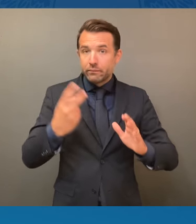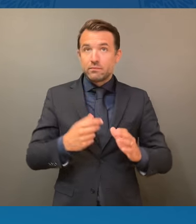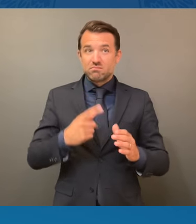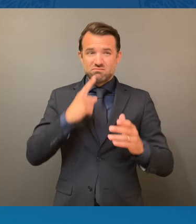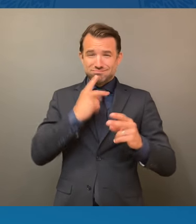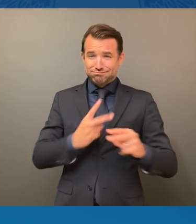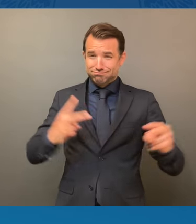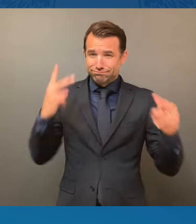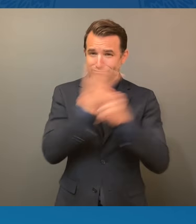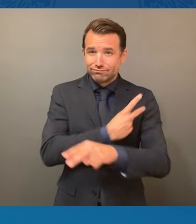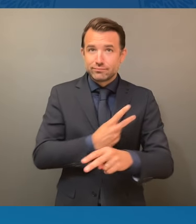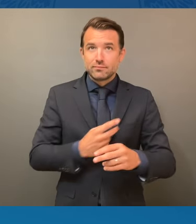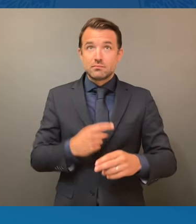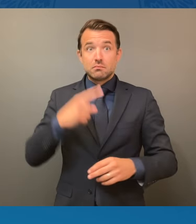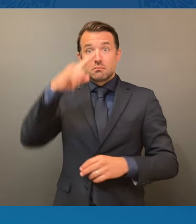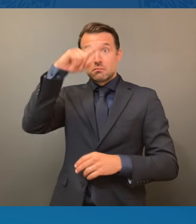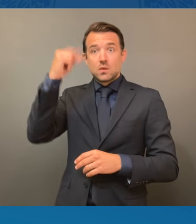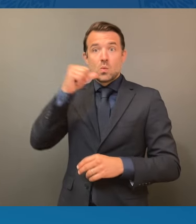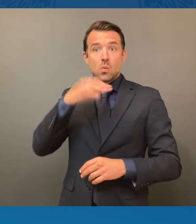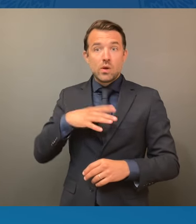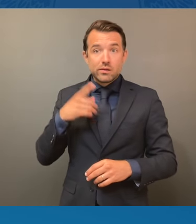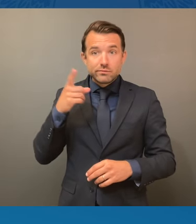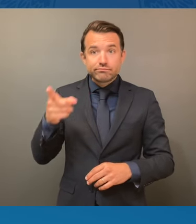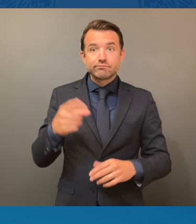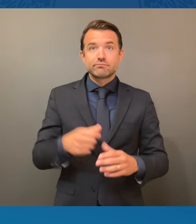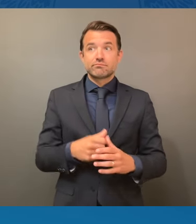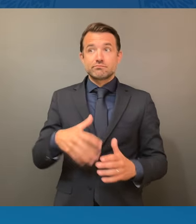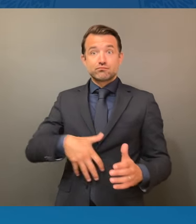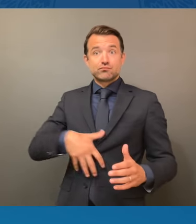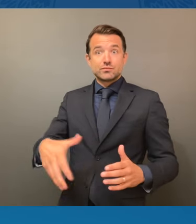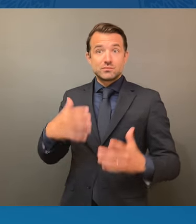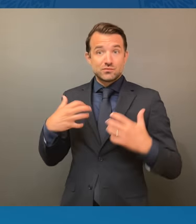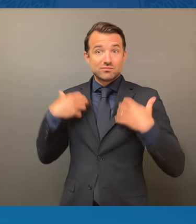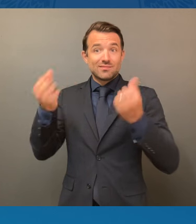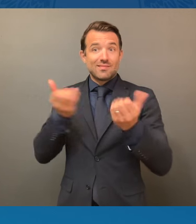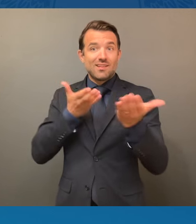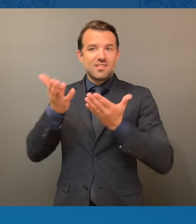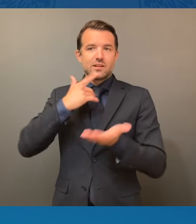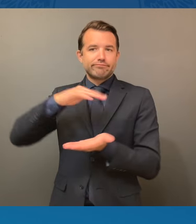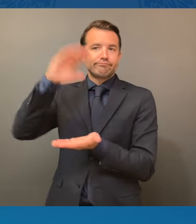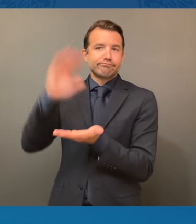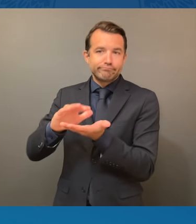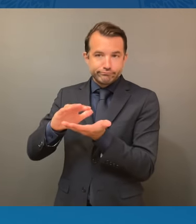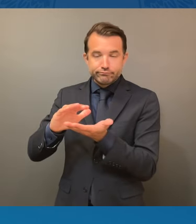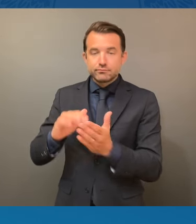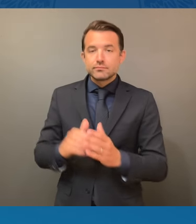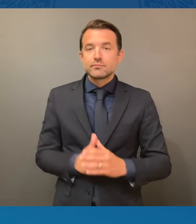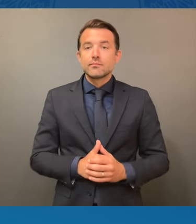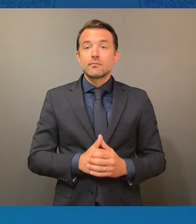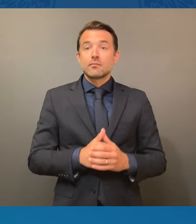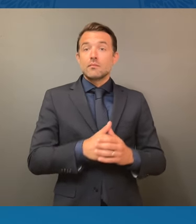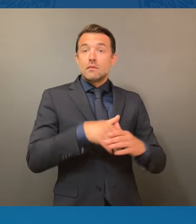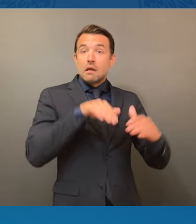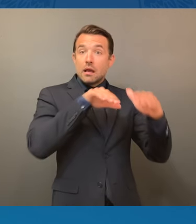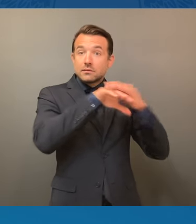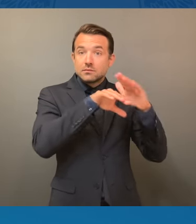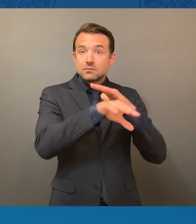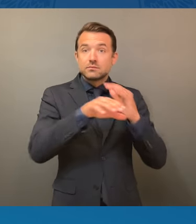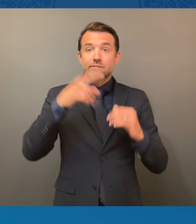have access to the maternal health services they need, less likely to have access to paid maternity